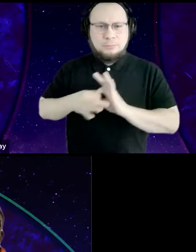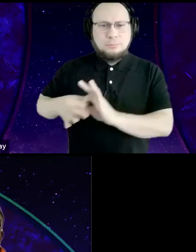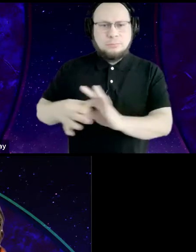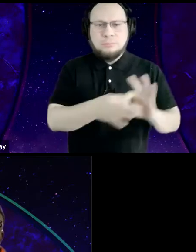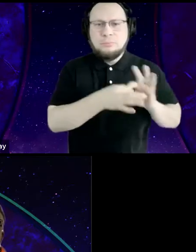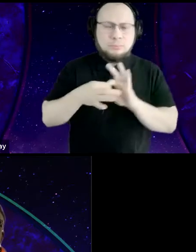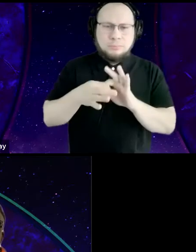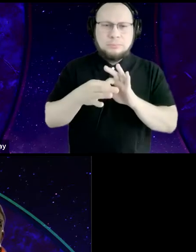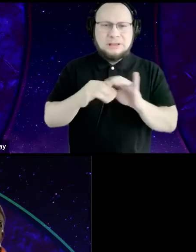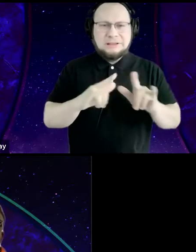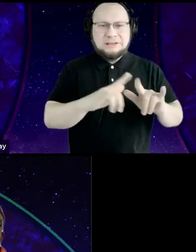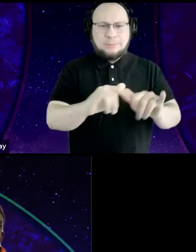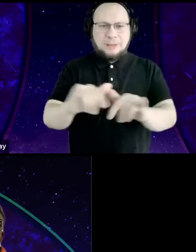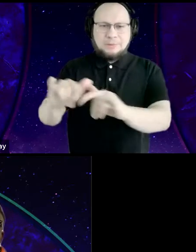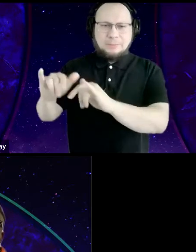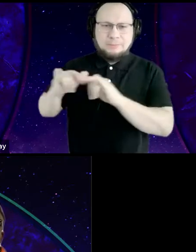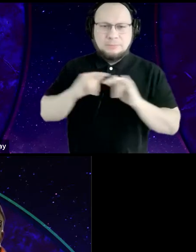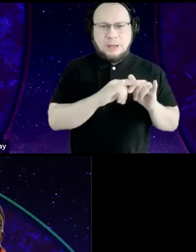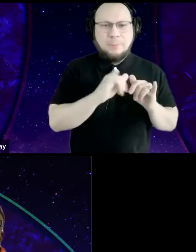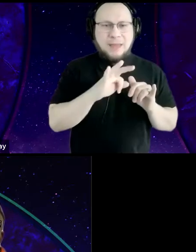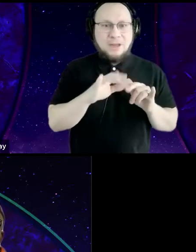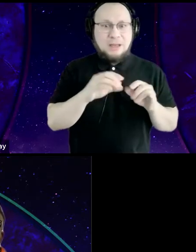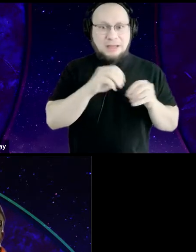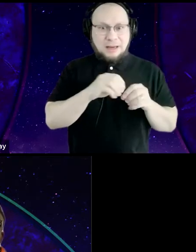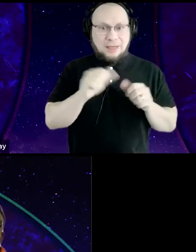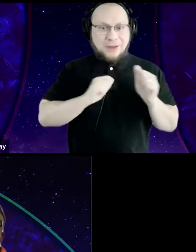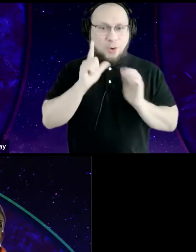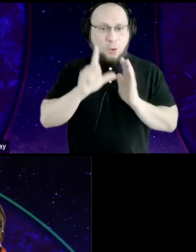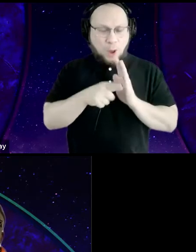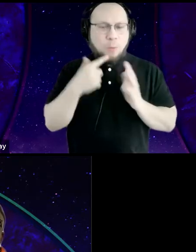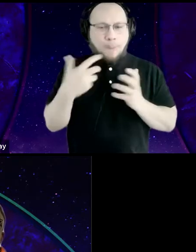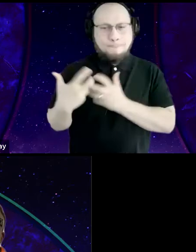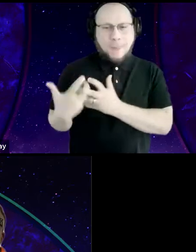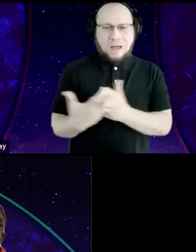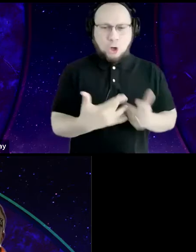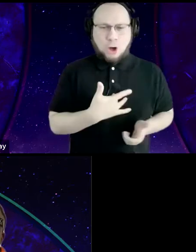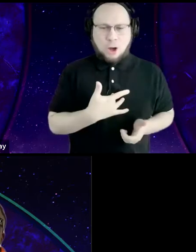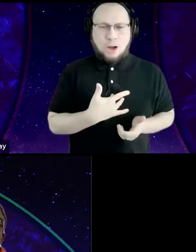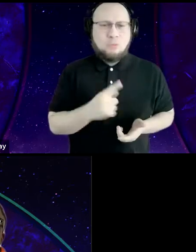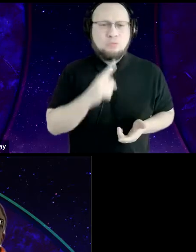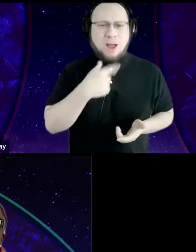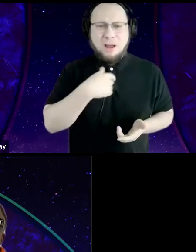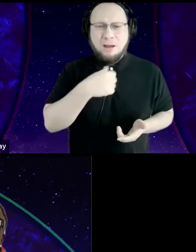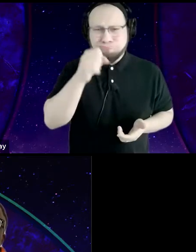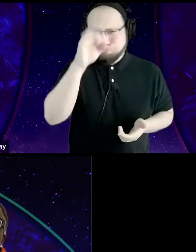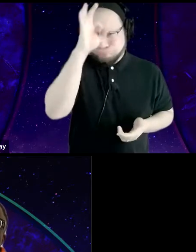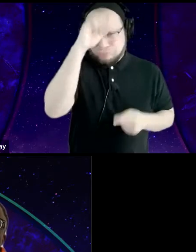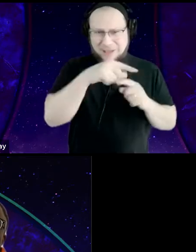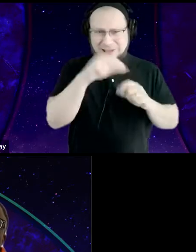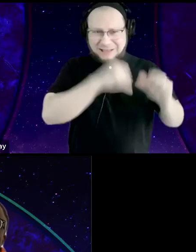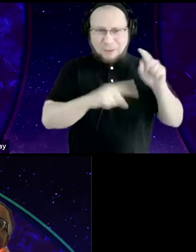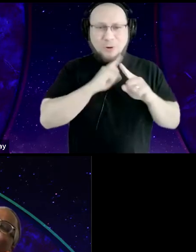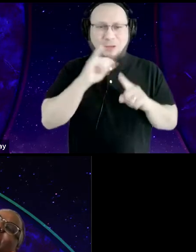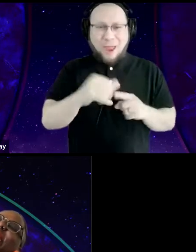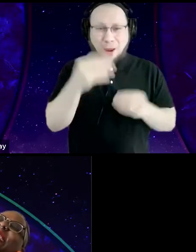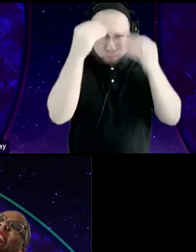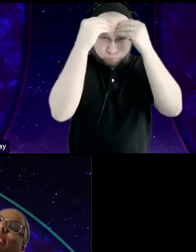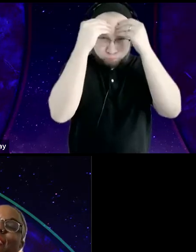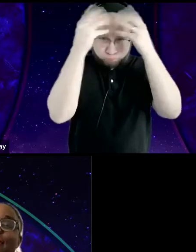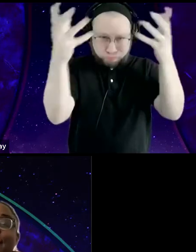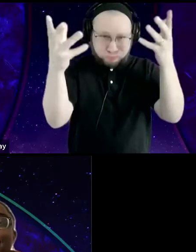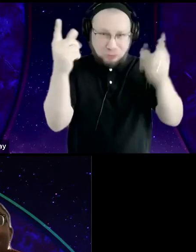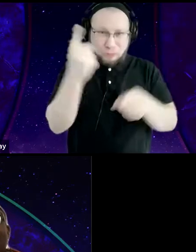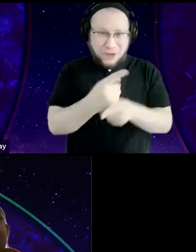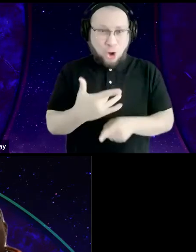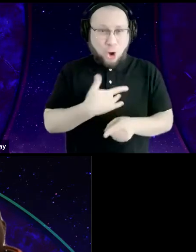people sit for a certain amount of time at the theater, which like, I don't know very much about science, but that blows my fucking mind. I'm like,